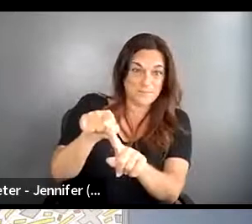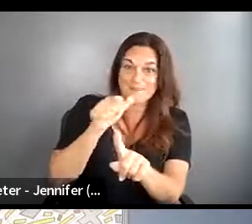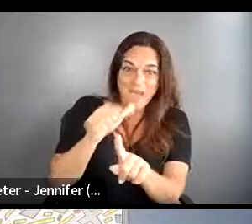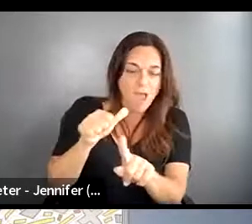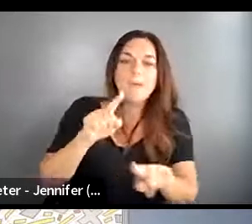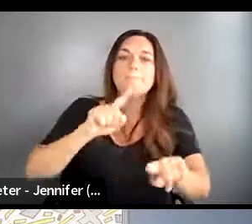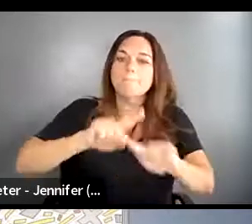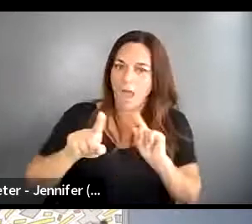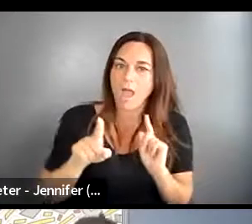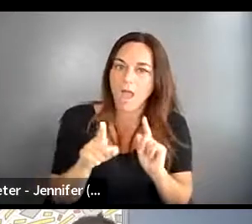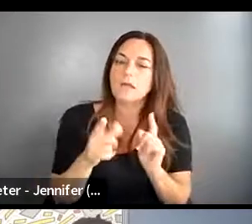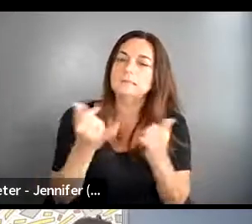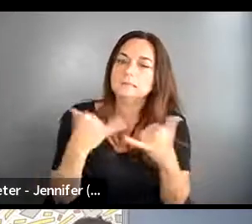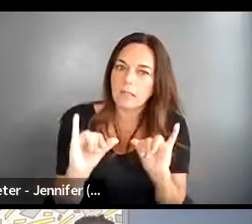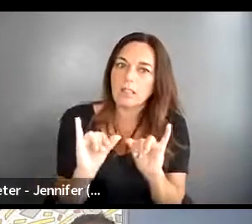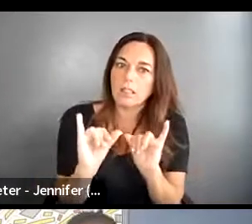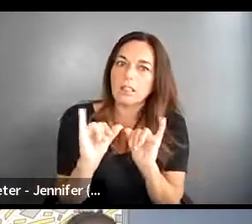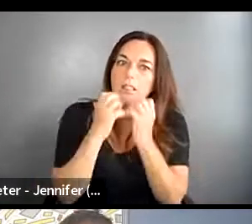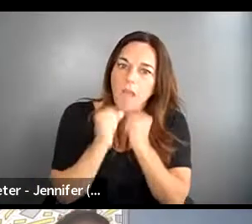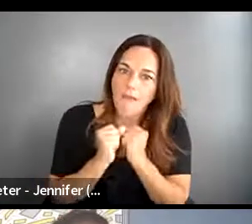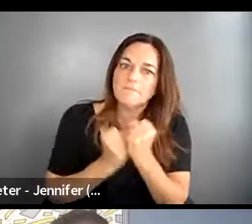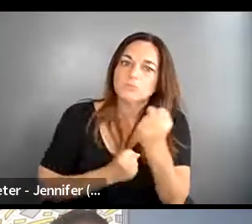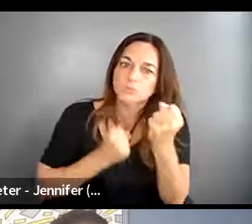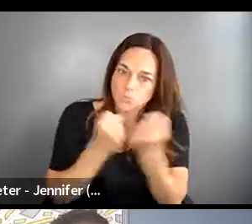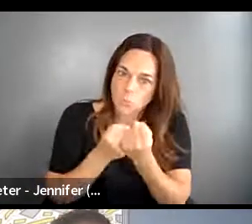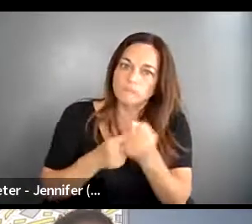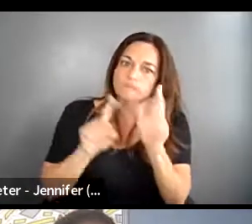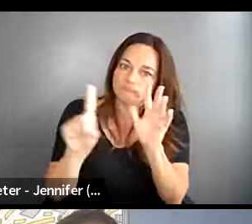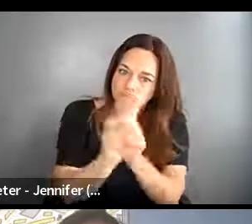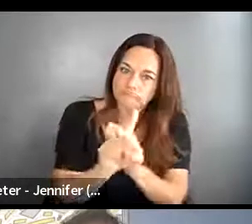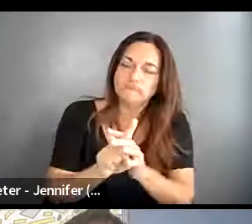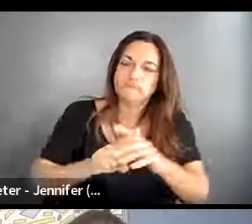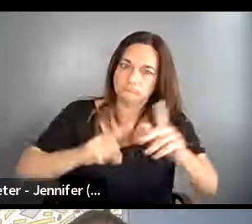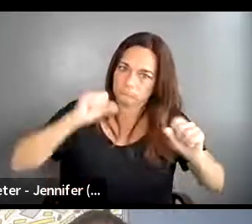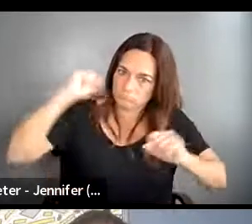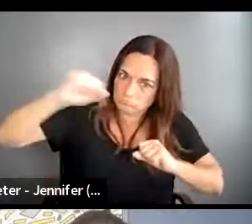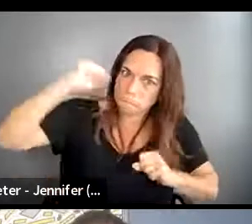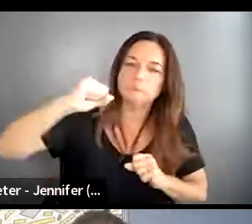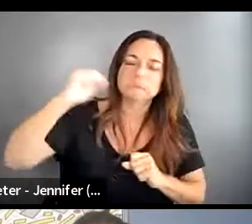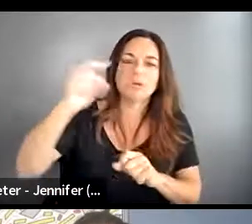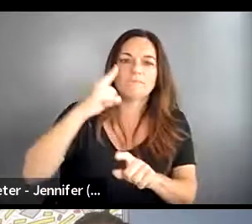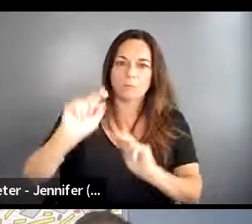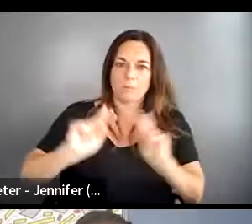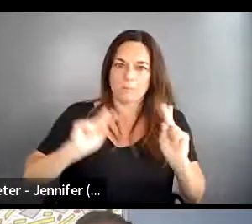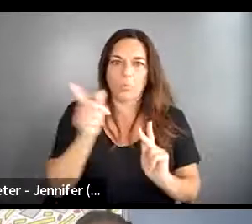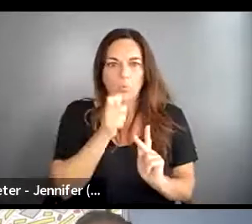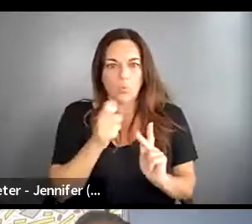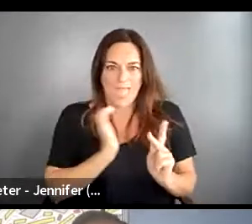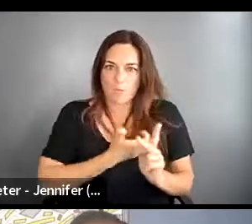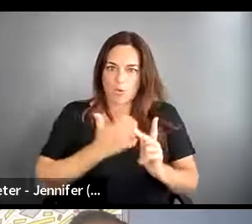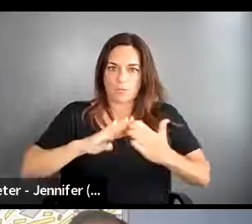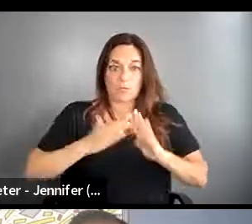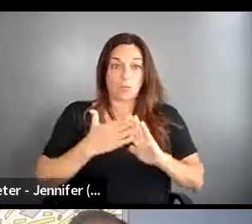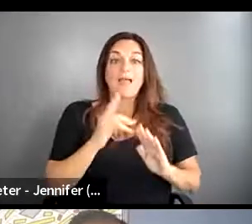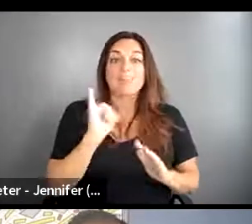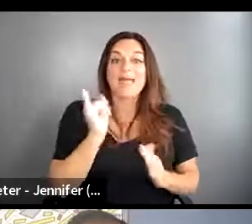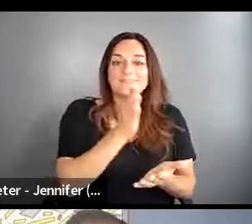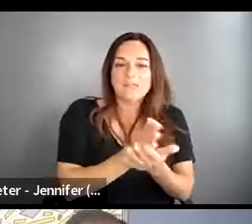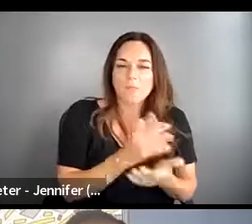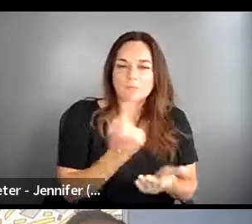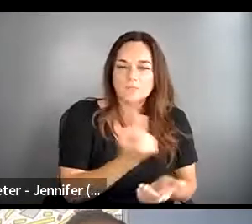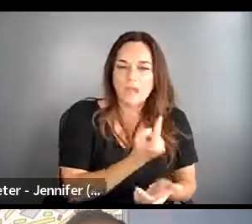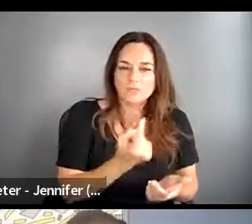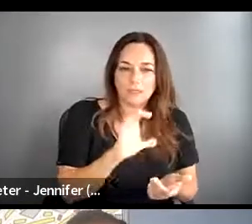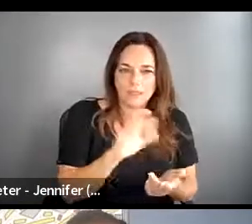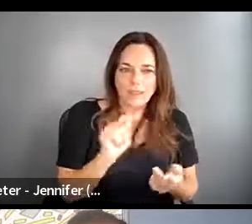still do love and show up and support and show out for some of our community partners like Stop Solitary